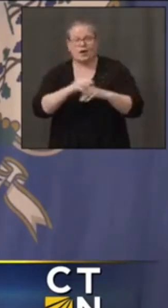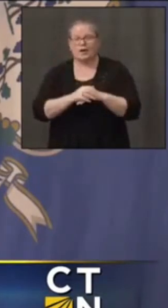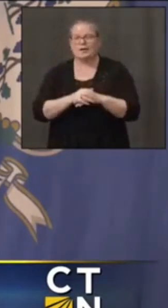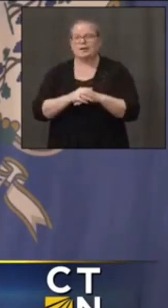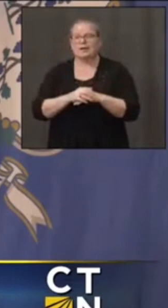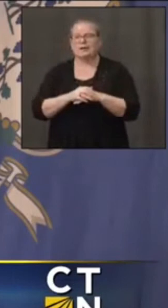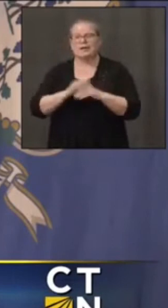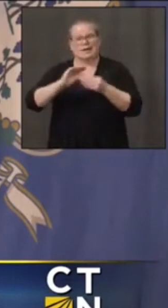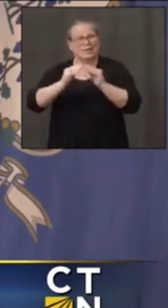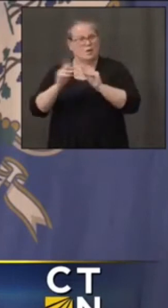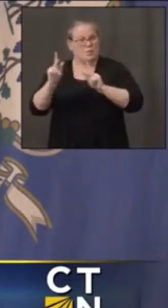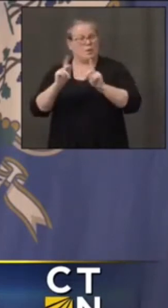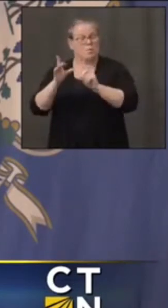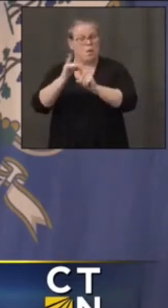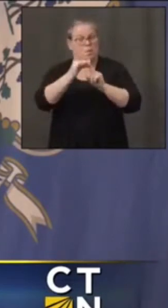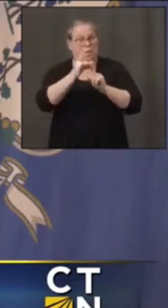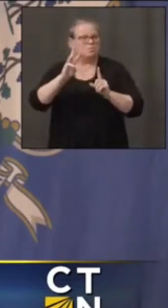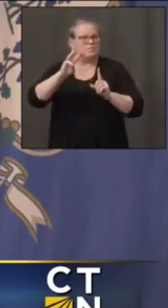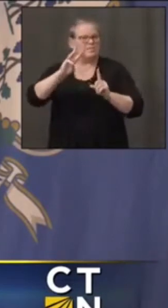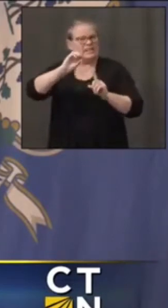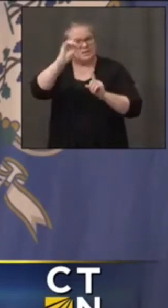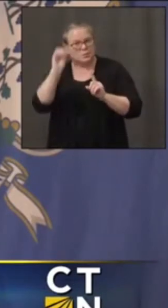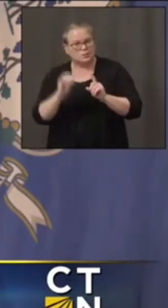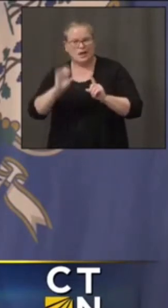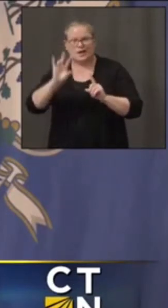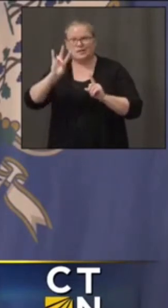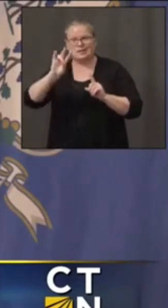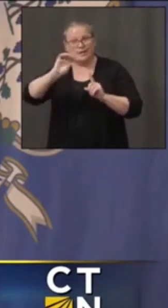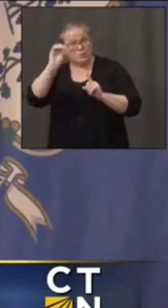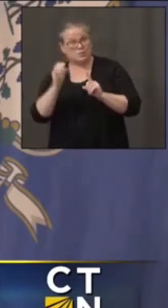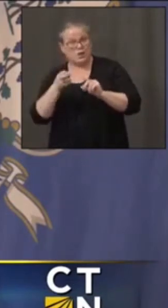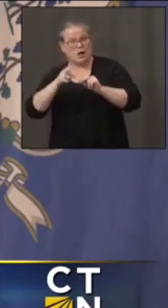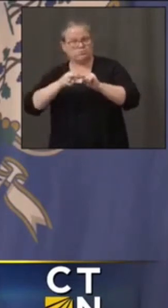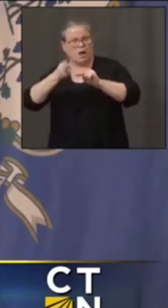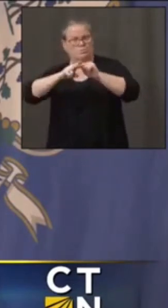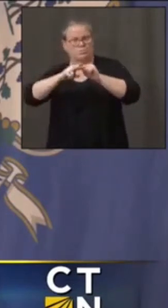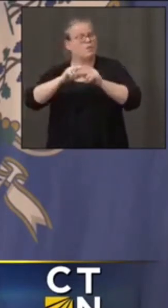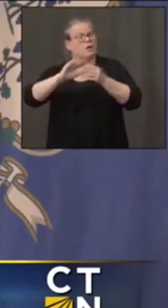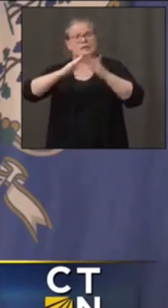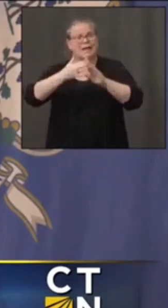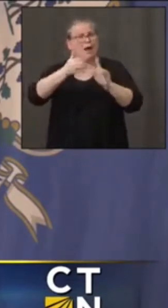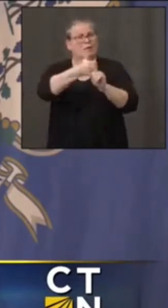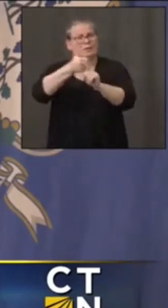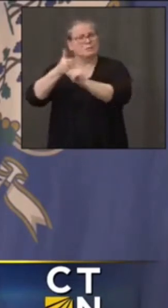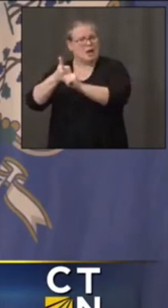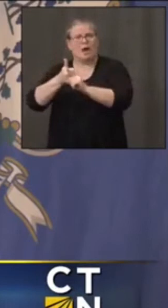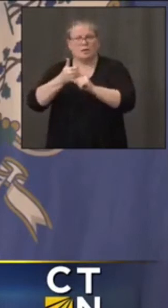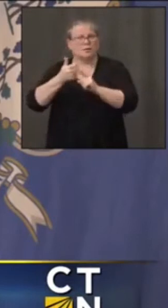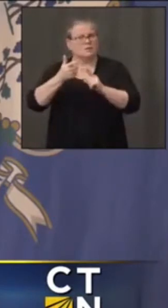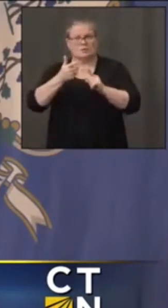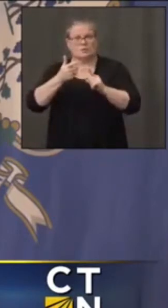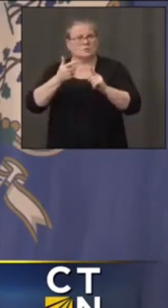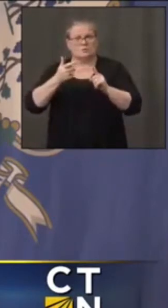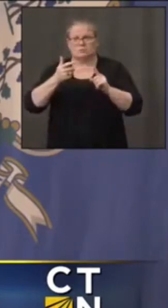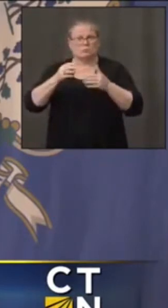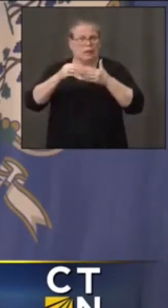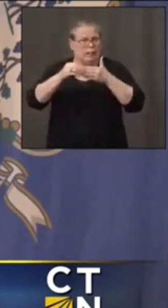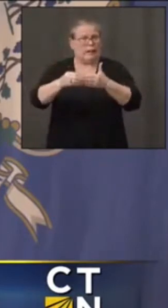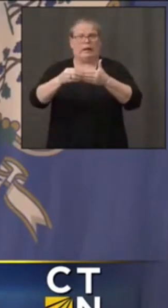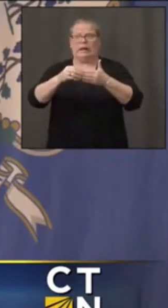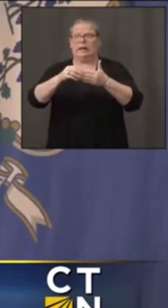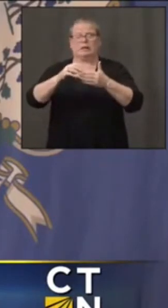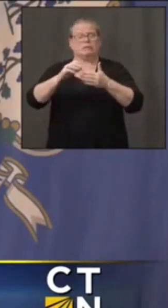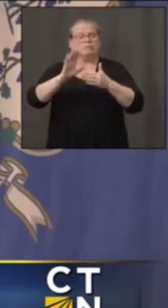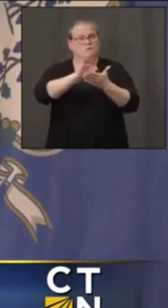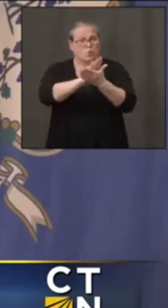think they appropriately took the lead, and they started rolling back in-person education and going just to a virtual.